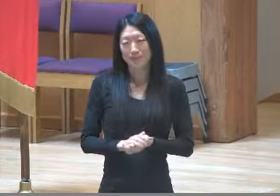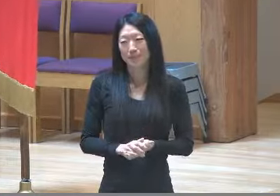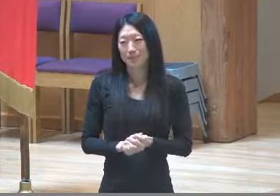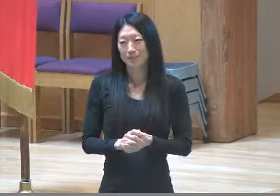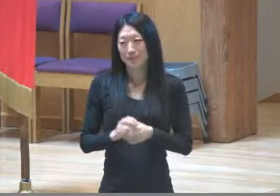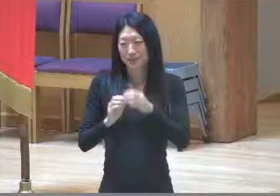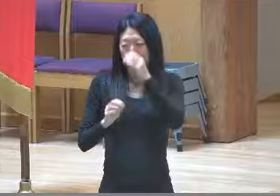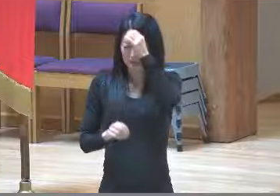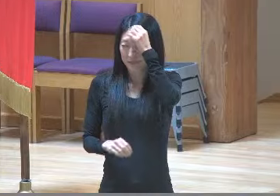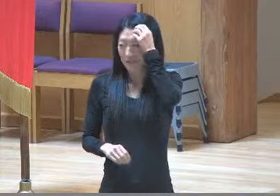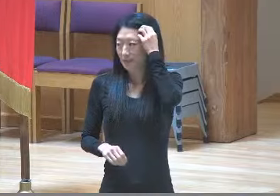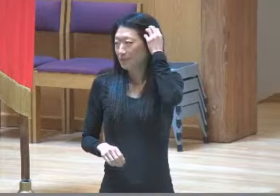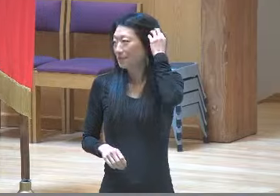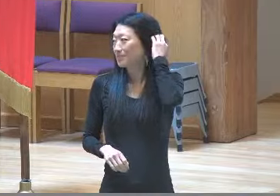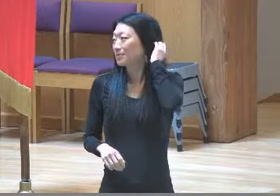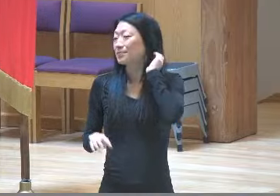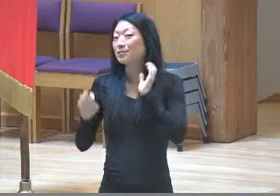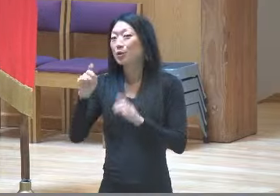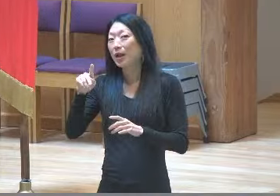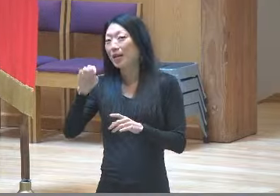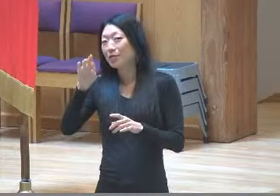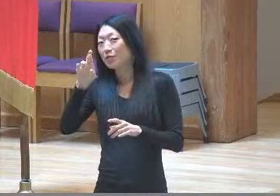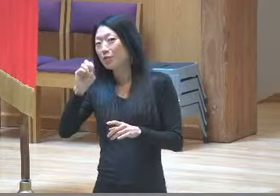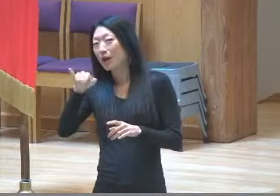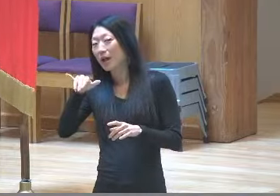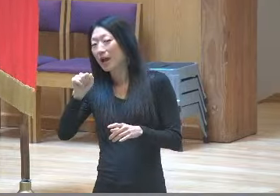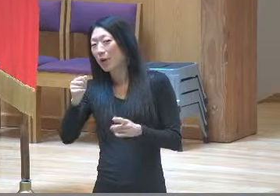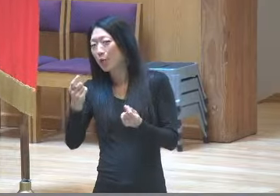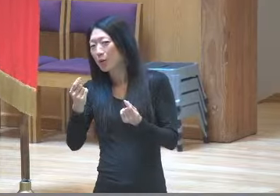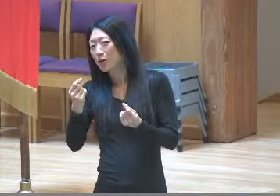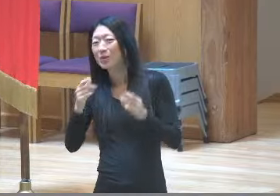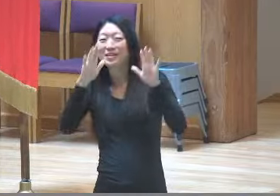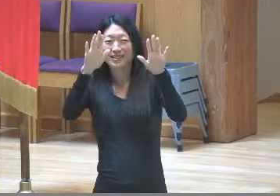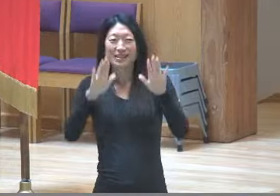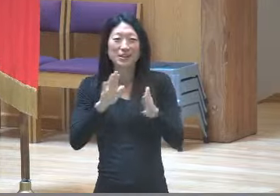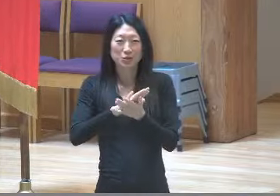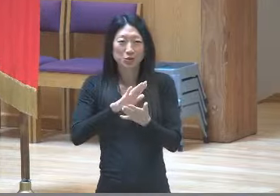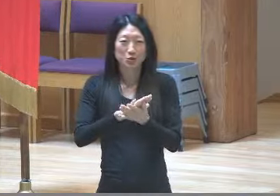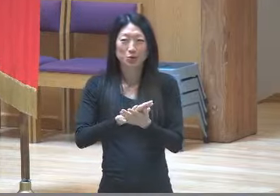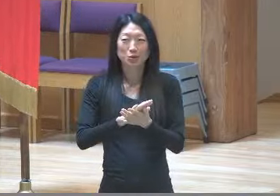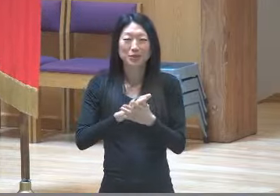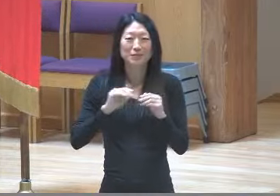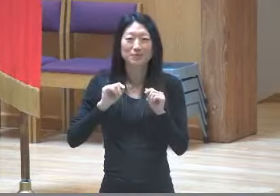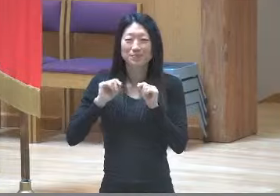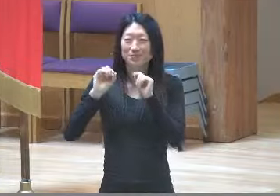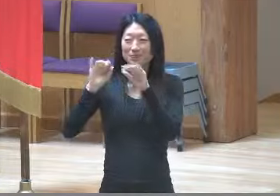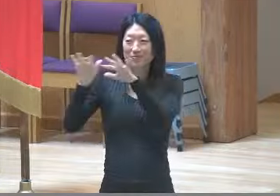amen. Okay, Freya, what are we going to do now? Sunday school.